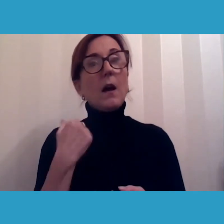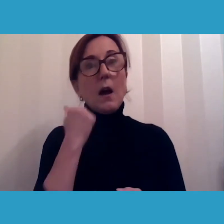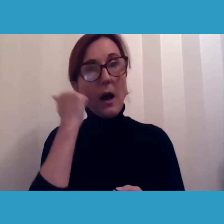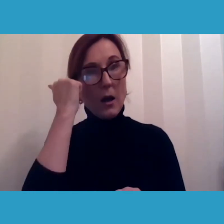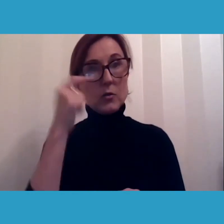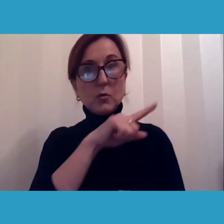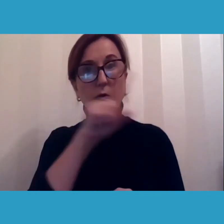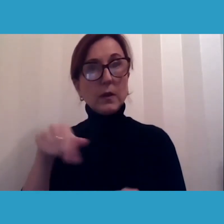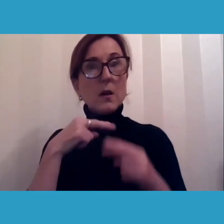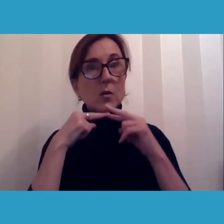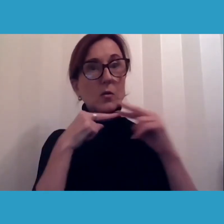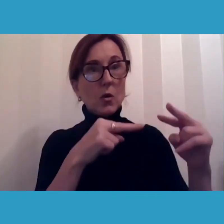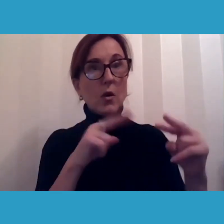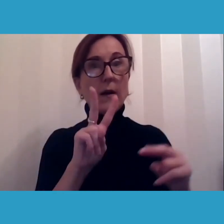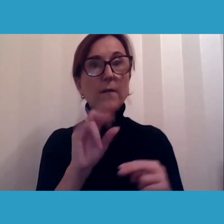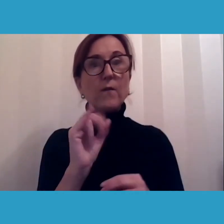I